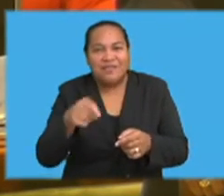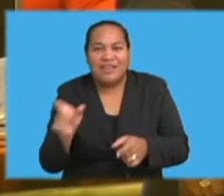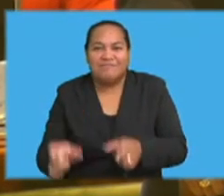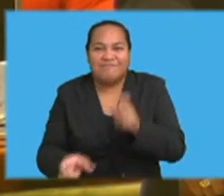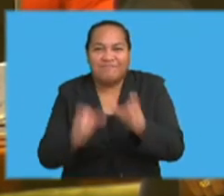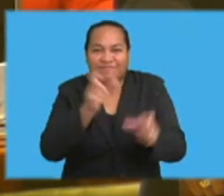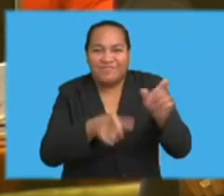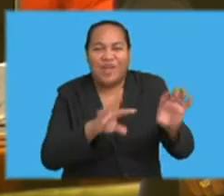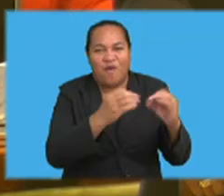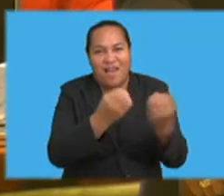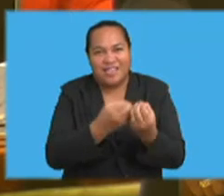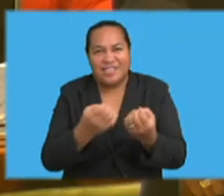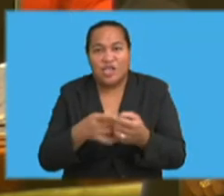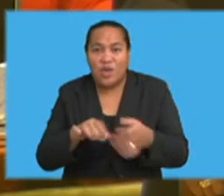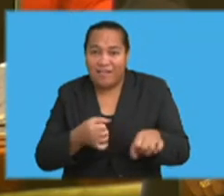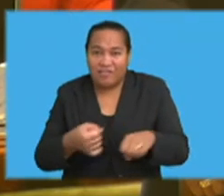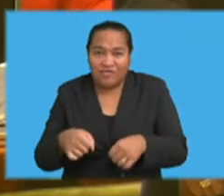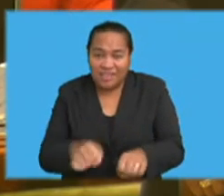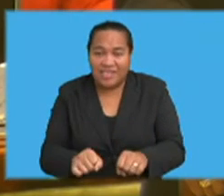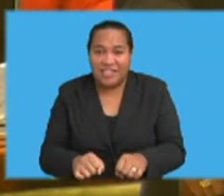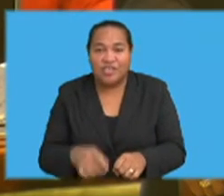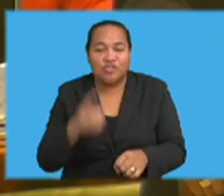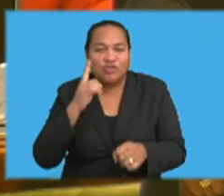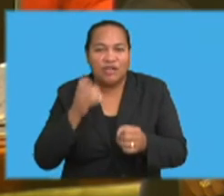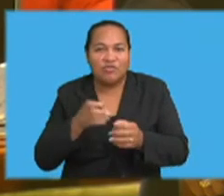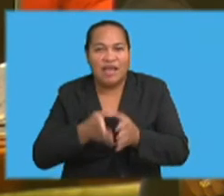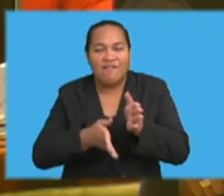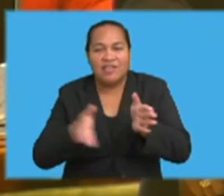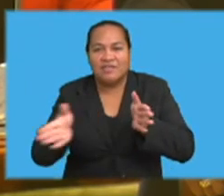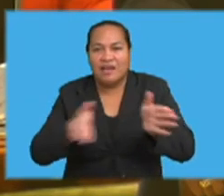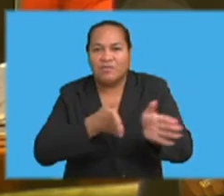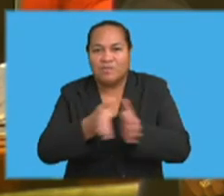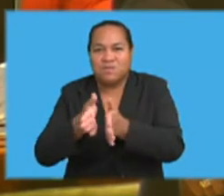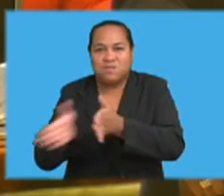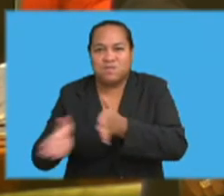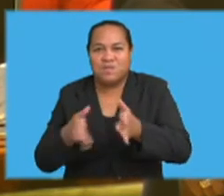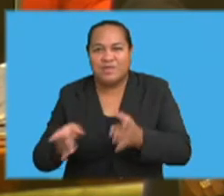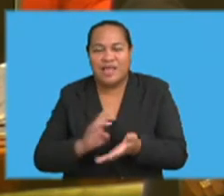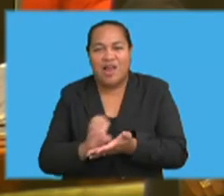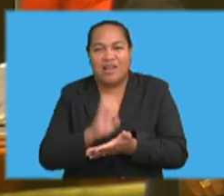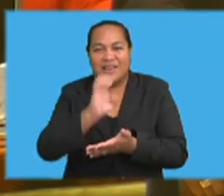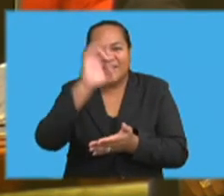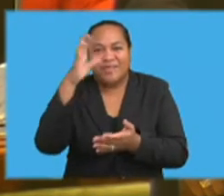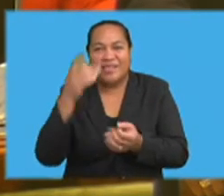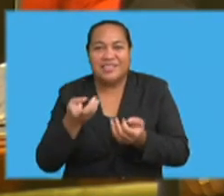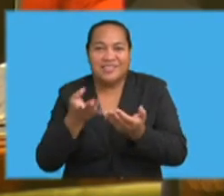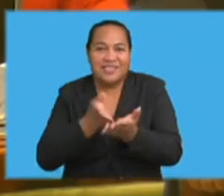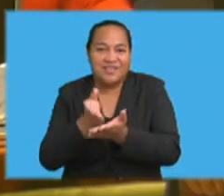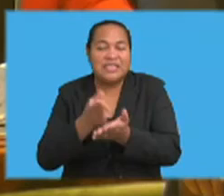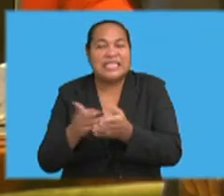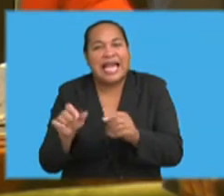the strategy intends to diversify the local economy and support ancillary services